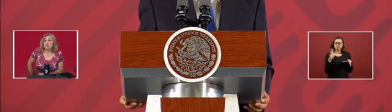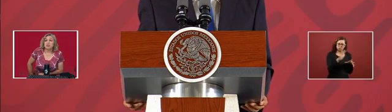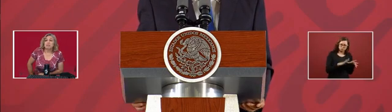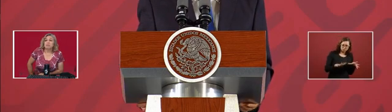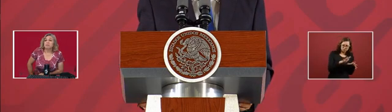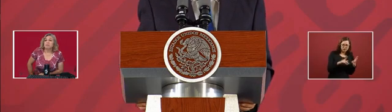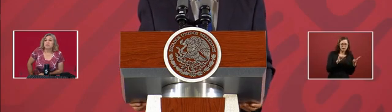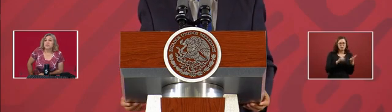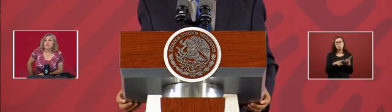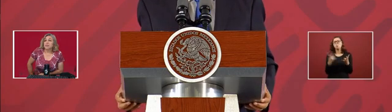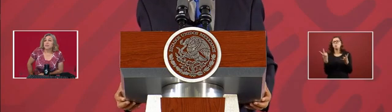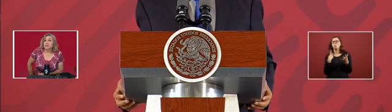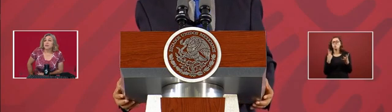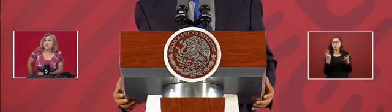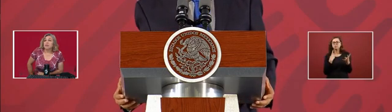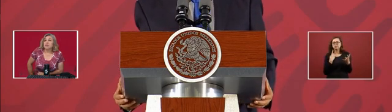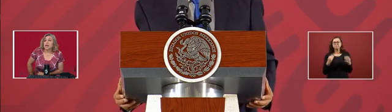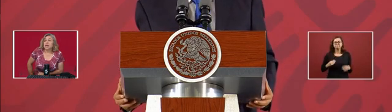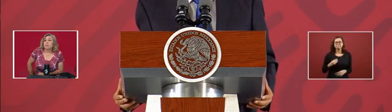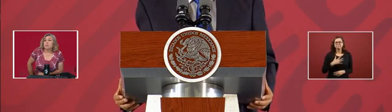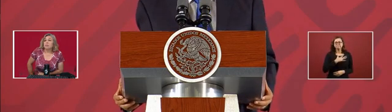news that is